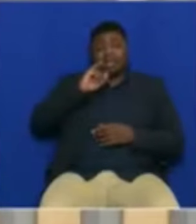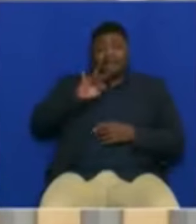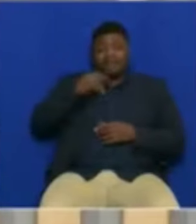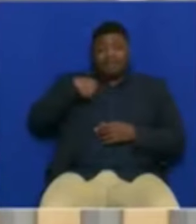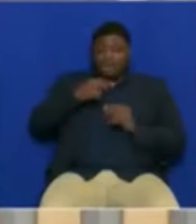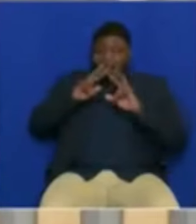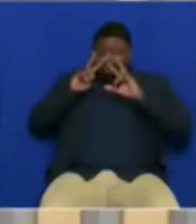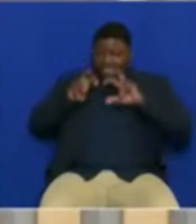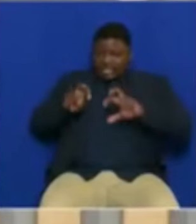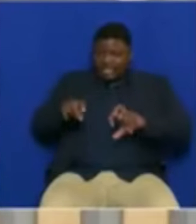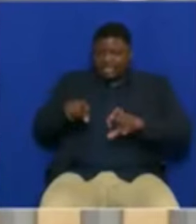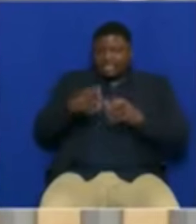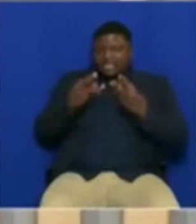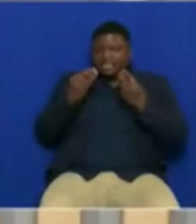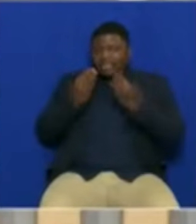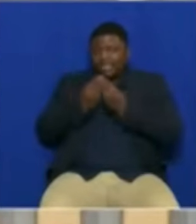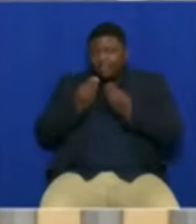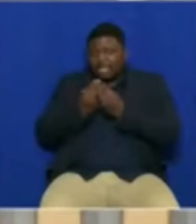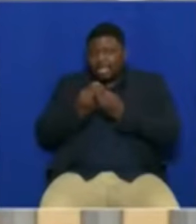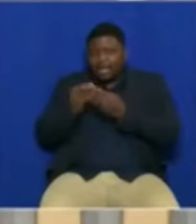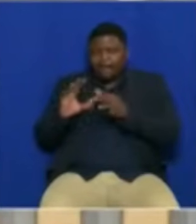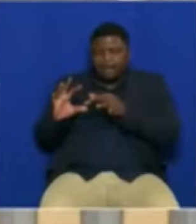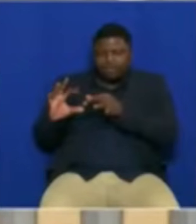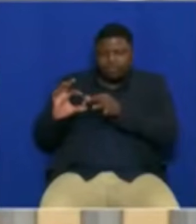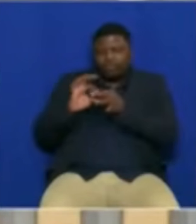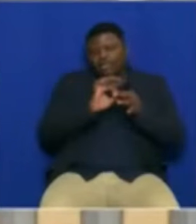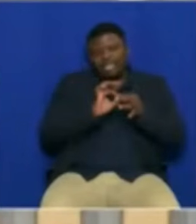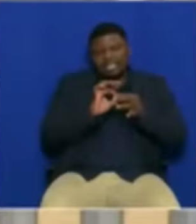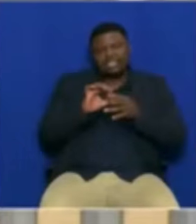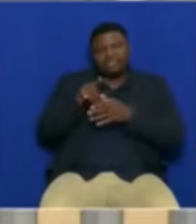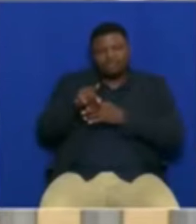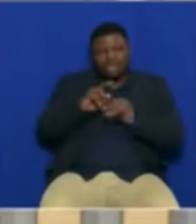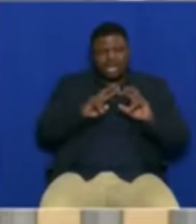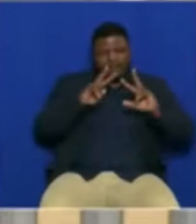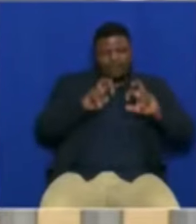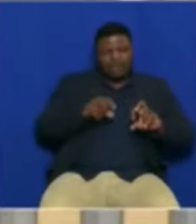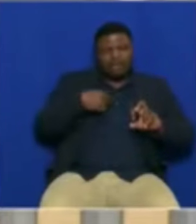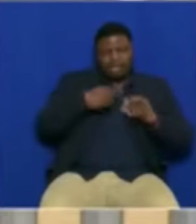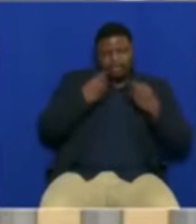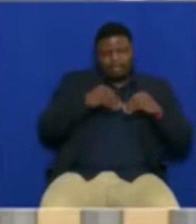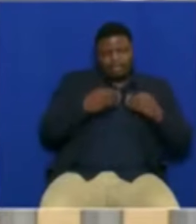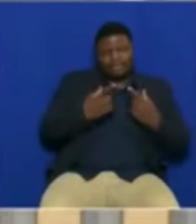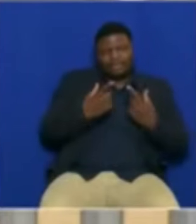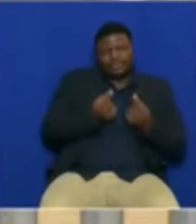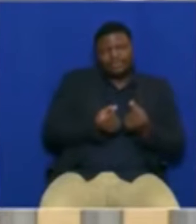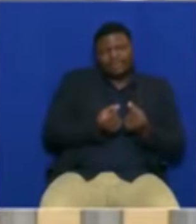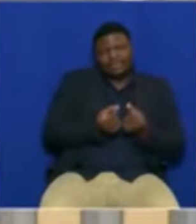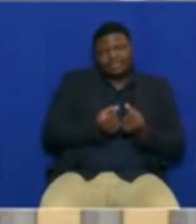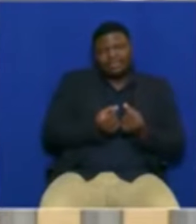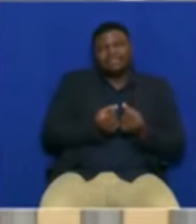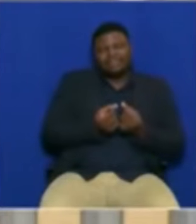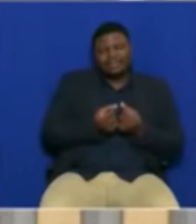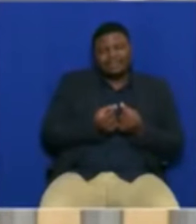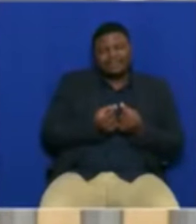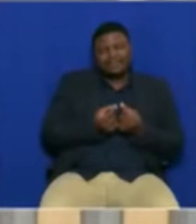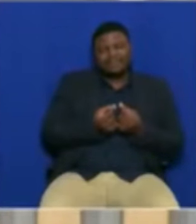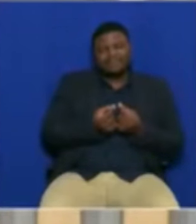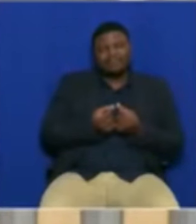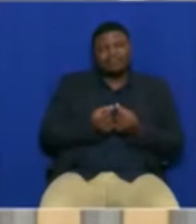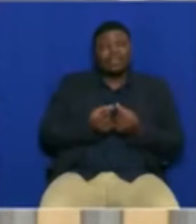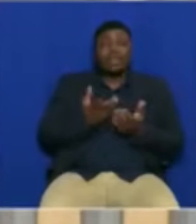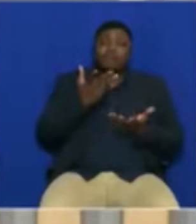related to this investigation that I'm conducting, let's say, for example, it's